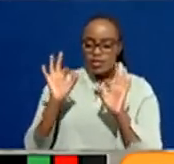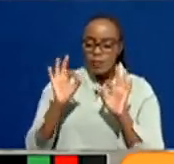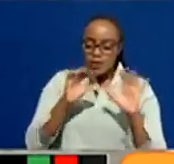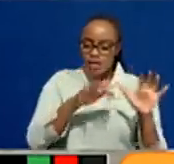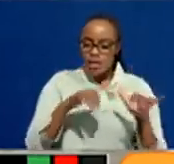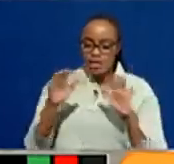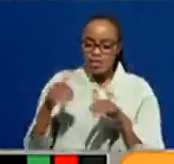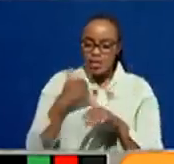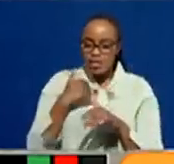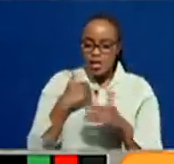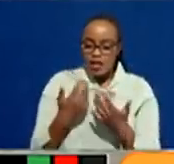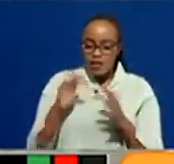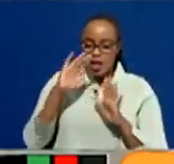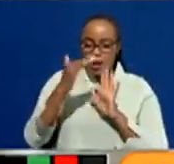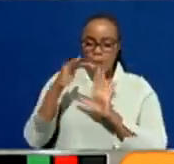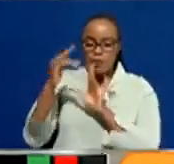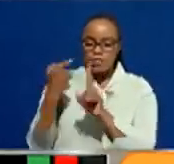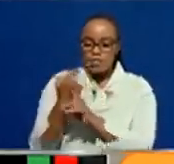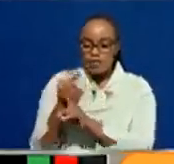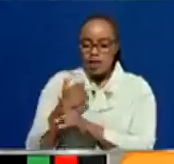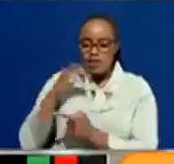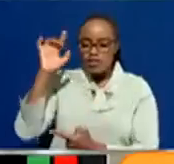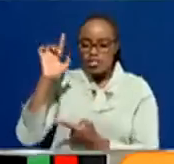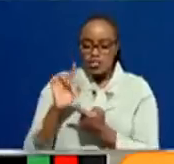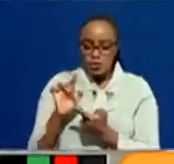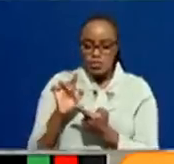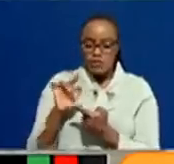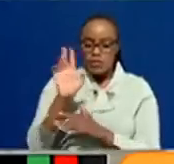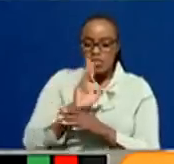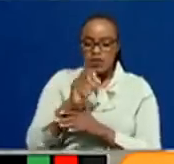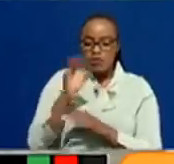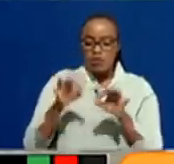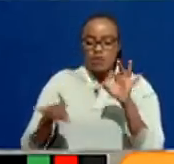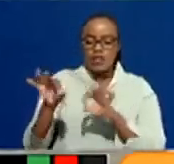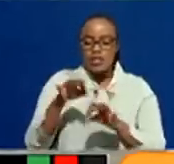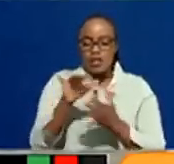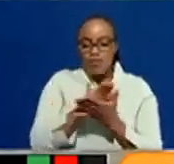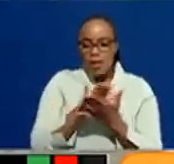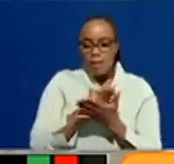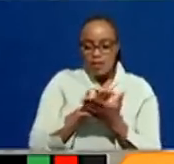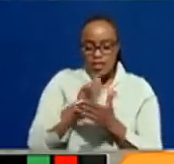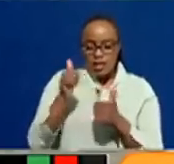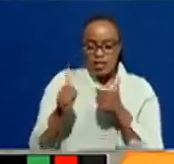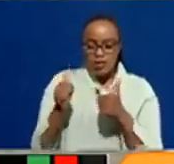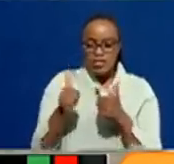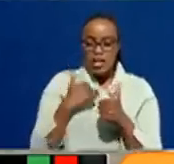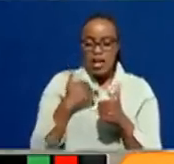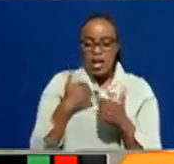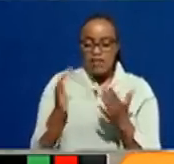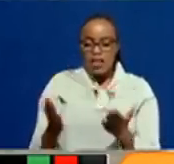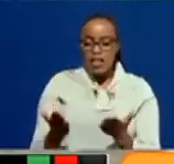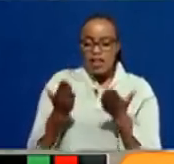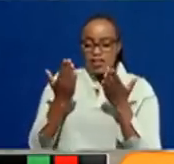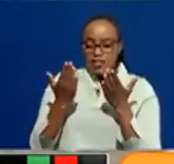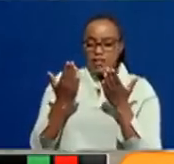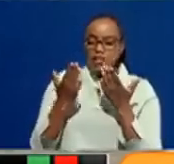There is agroecological approaches that basically reduce the use of fertilizer, that basically harness